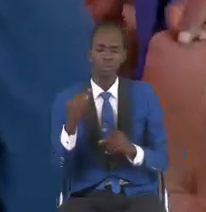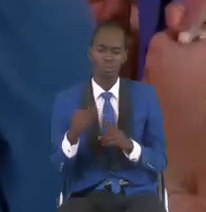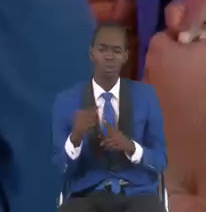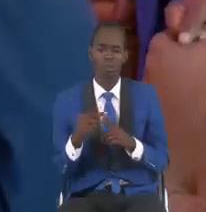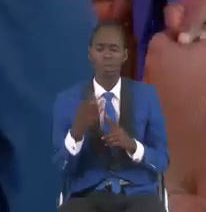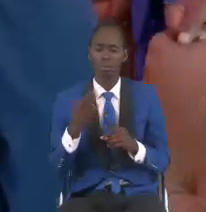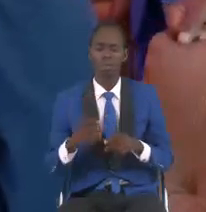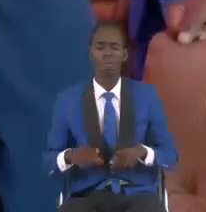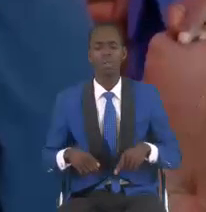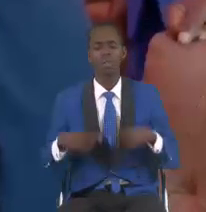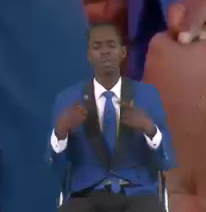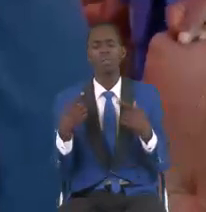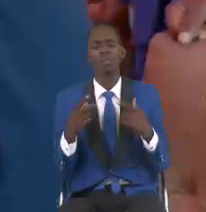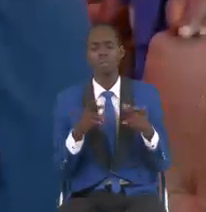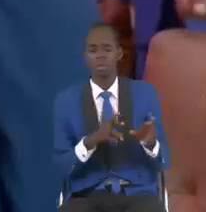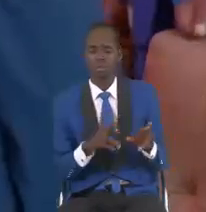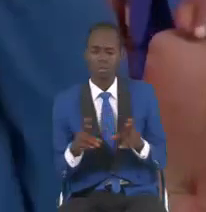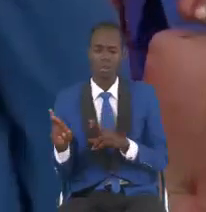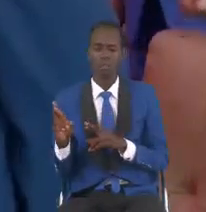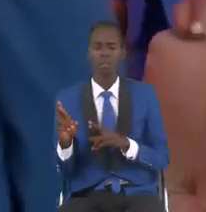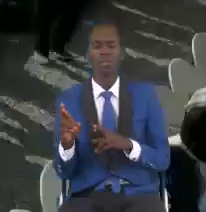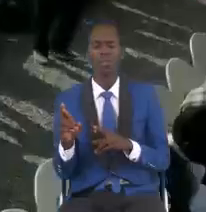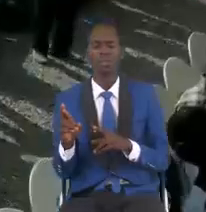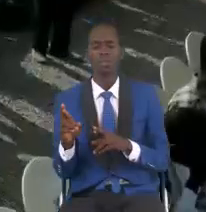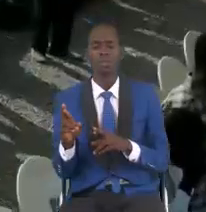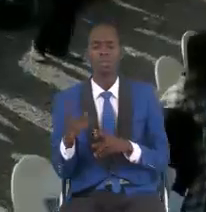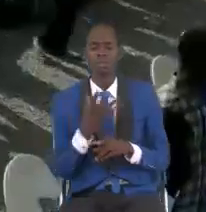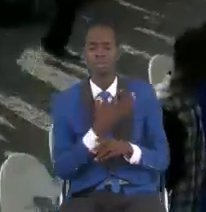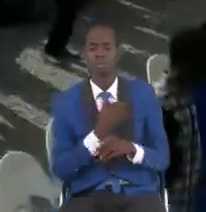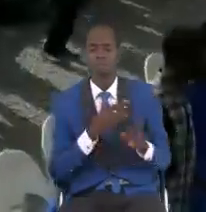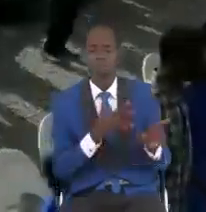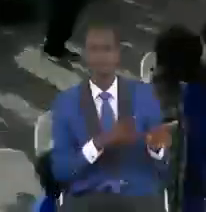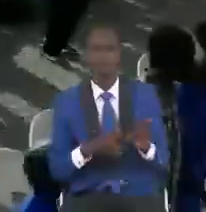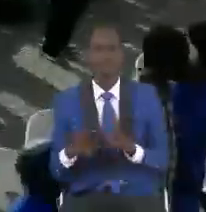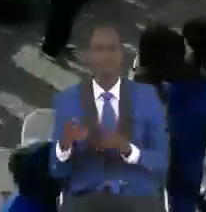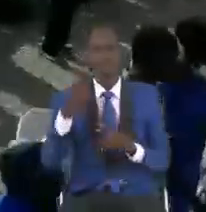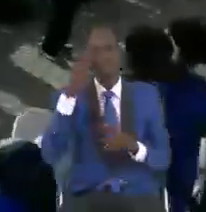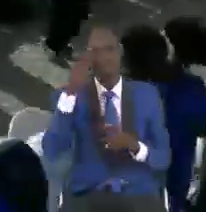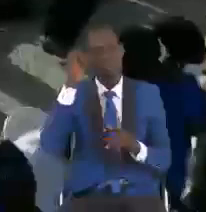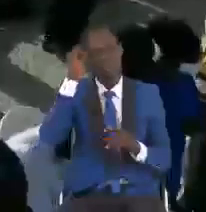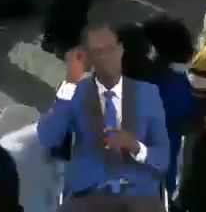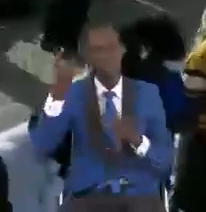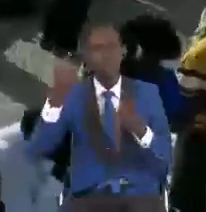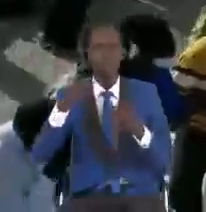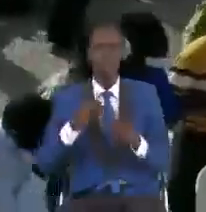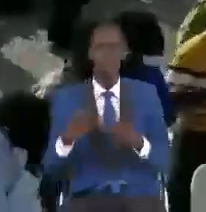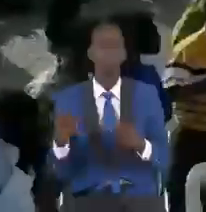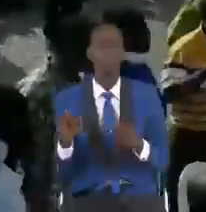life. Ready. And ready for his coming.